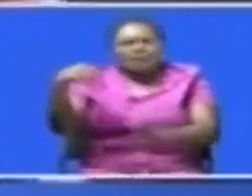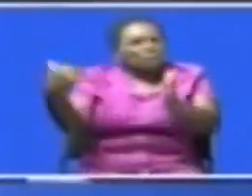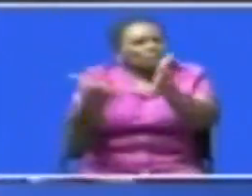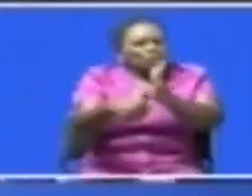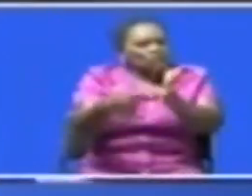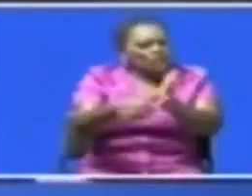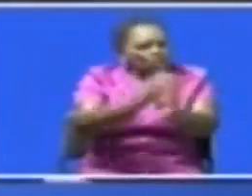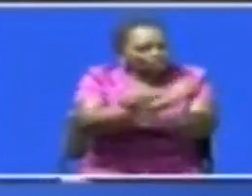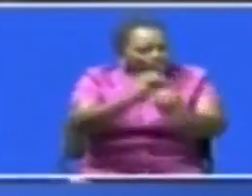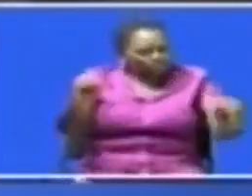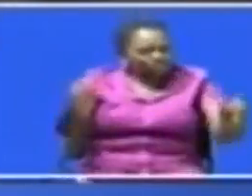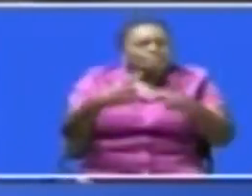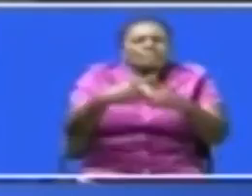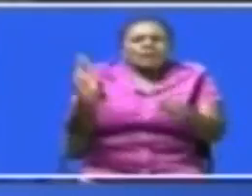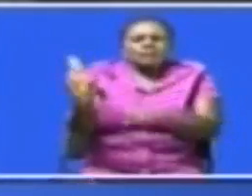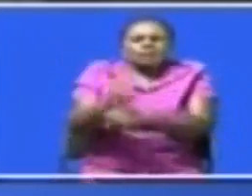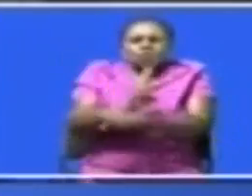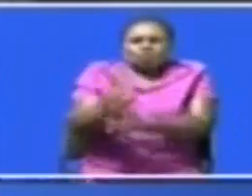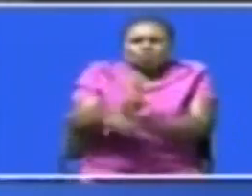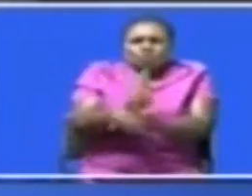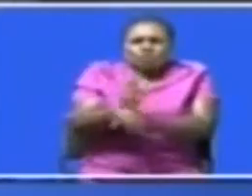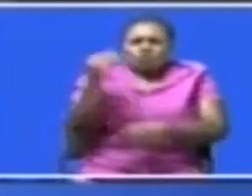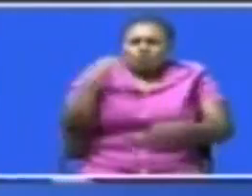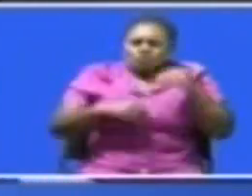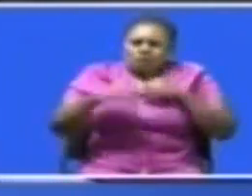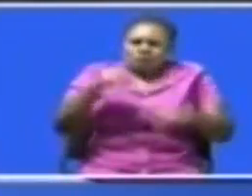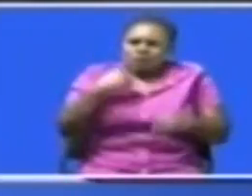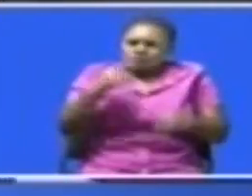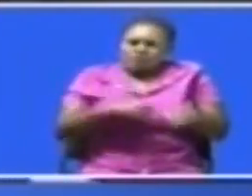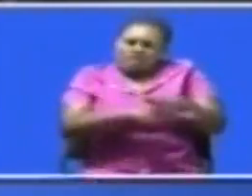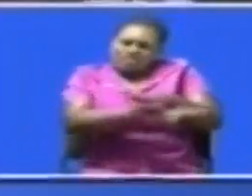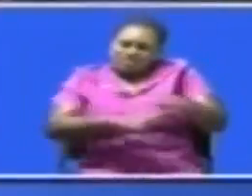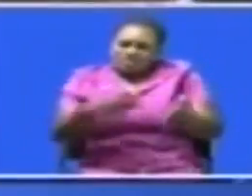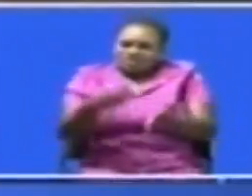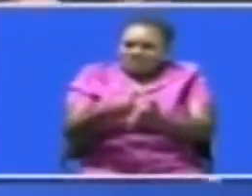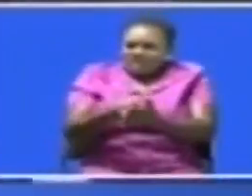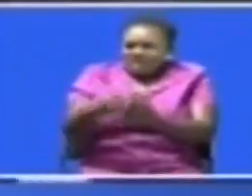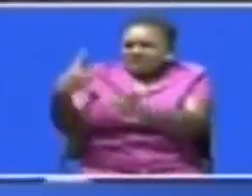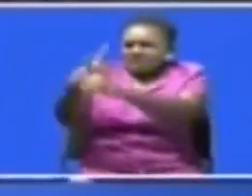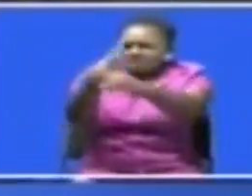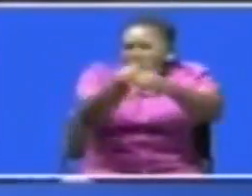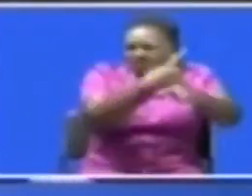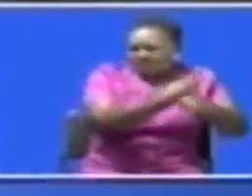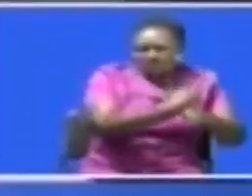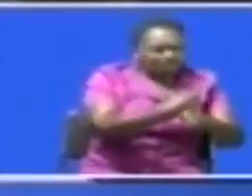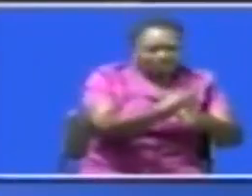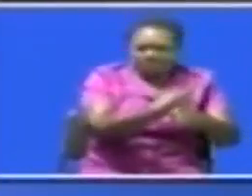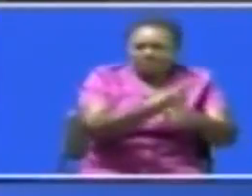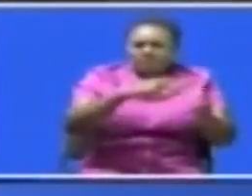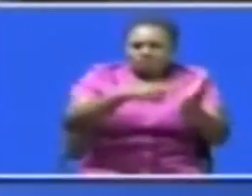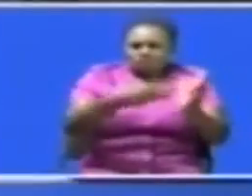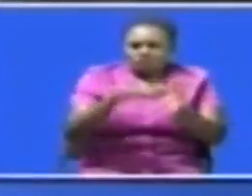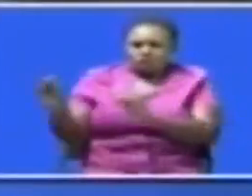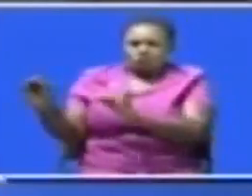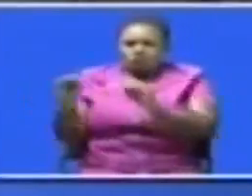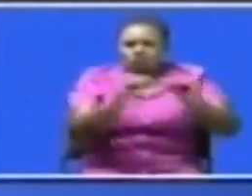Hatuna shida na hiyo. Lakini kutumia ufisadi, kusema kuna pesa imeibwa pale, imeibwa huko. Ndiyo hii project iondolewe